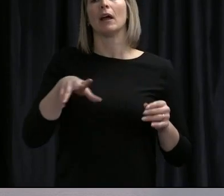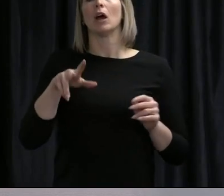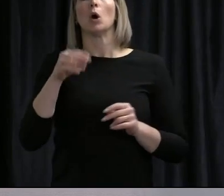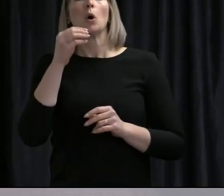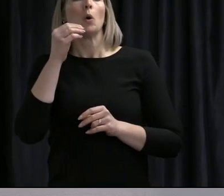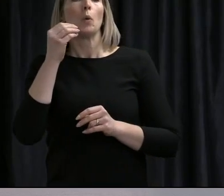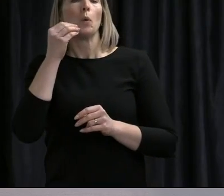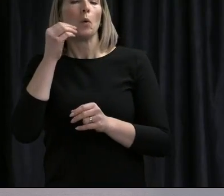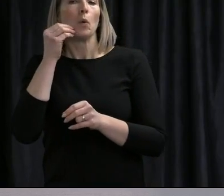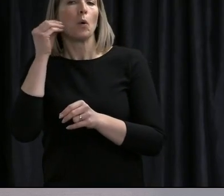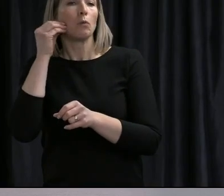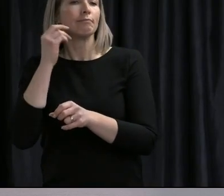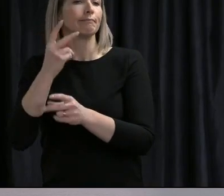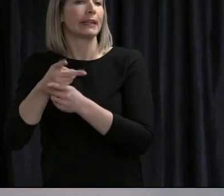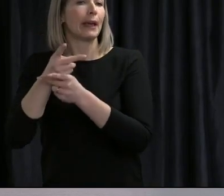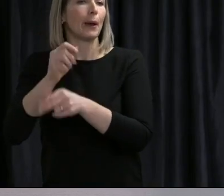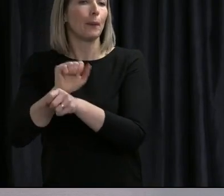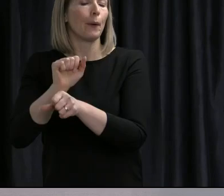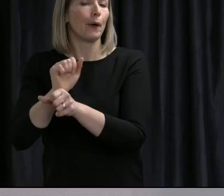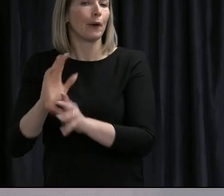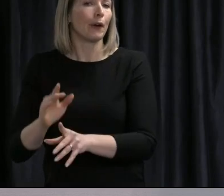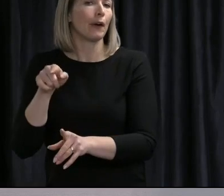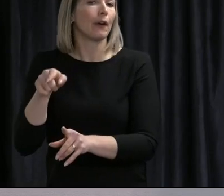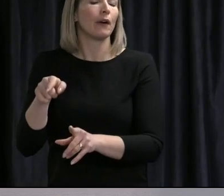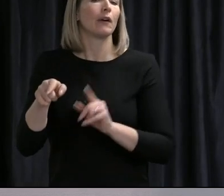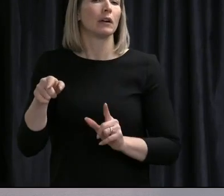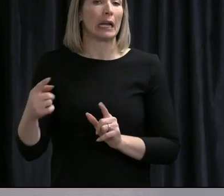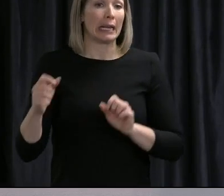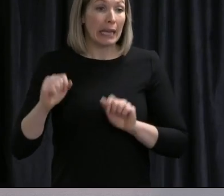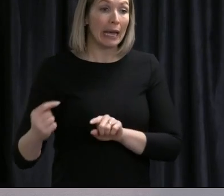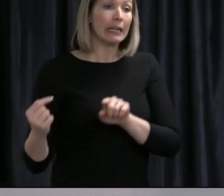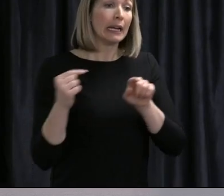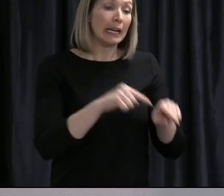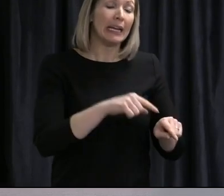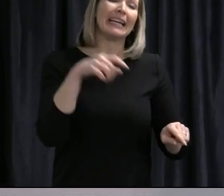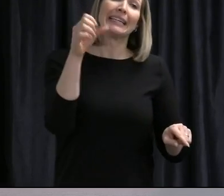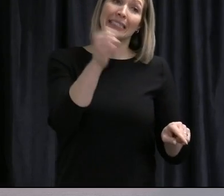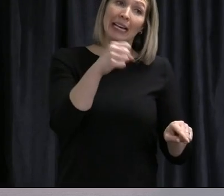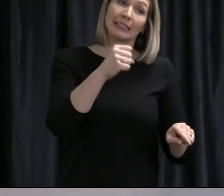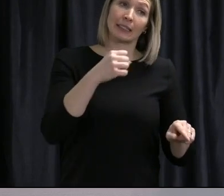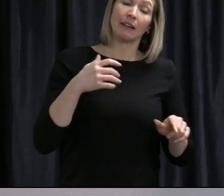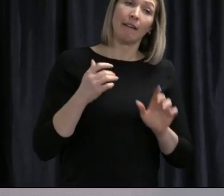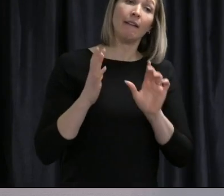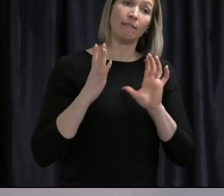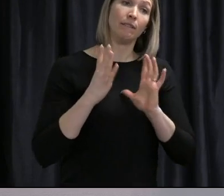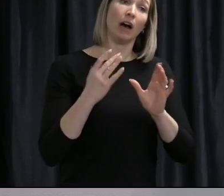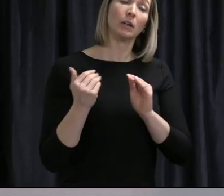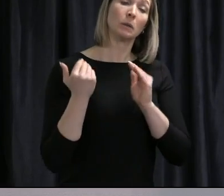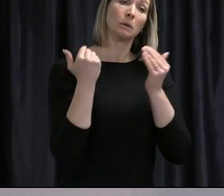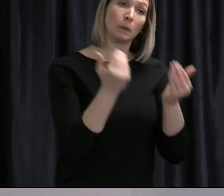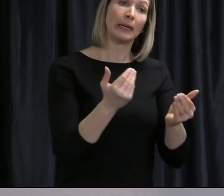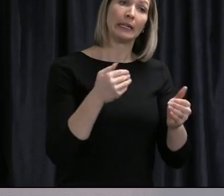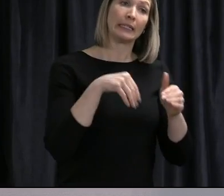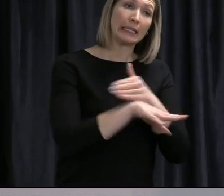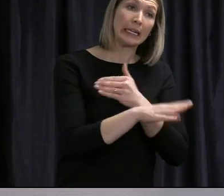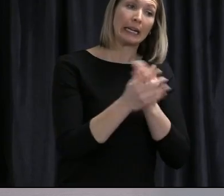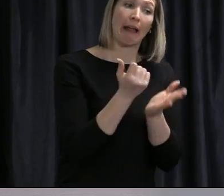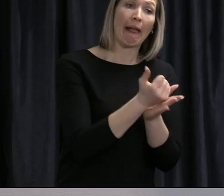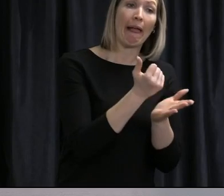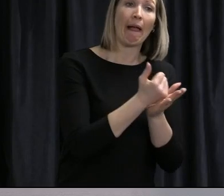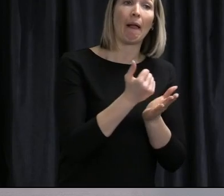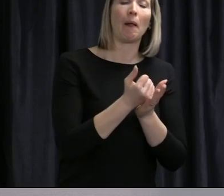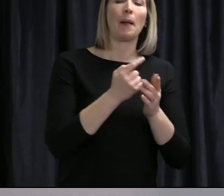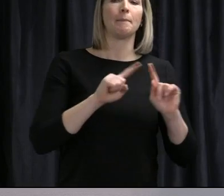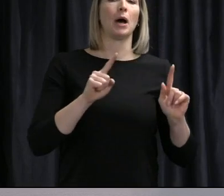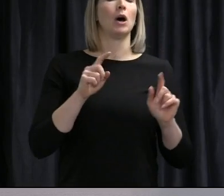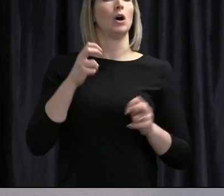Our concern now, and one of the reasons, again, for reacting or acting preventatively, is the